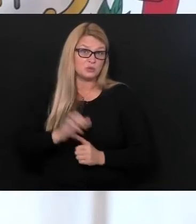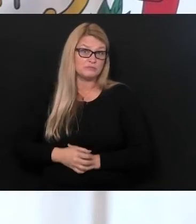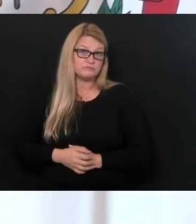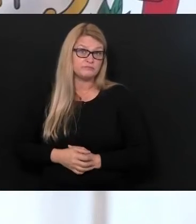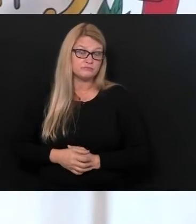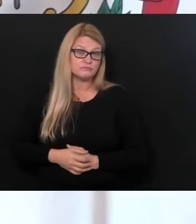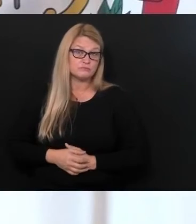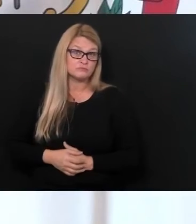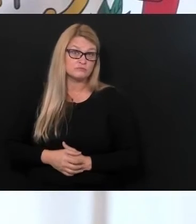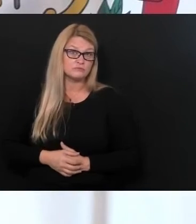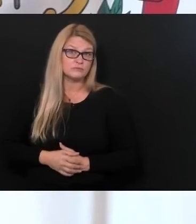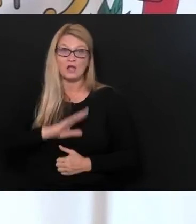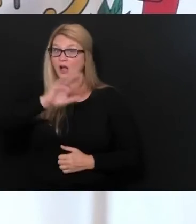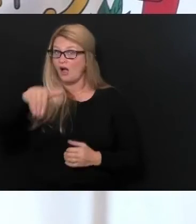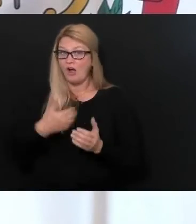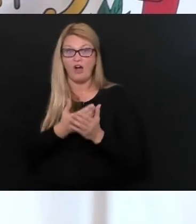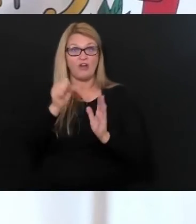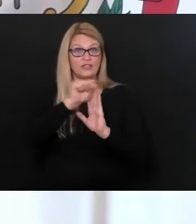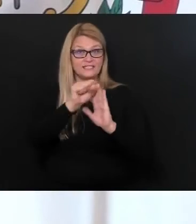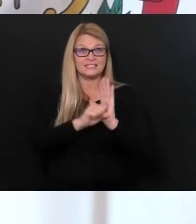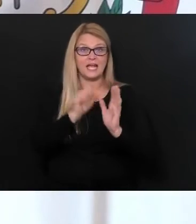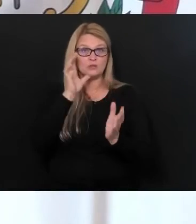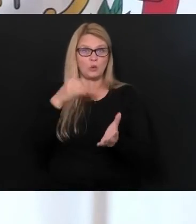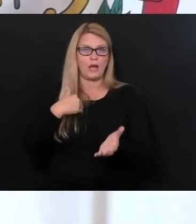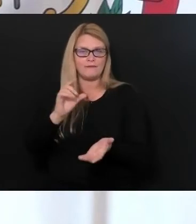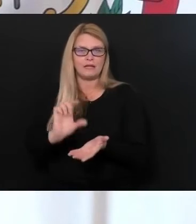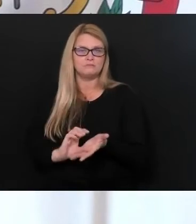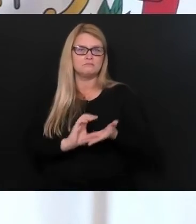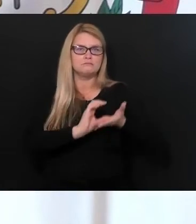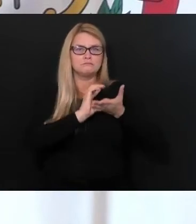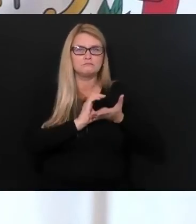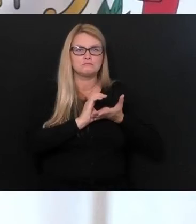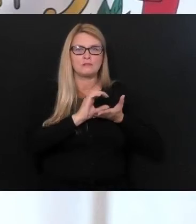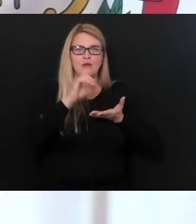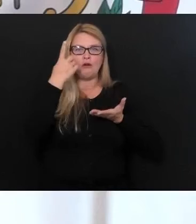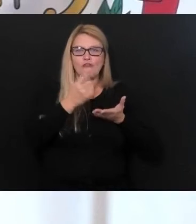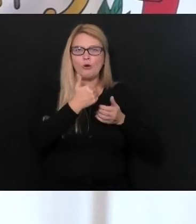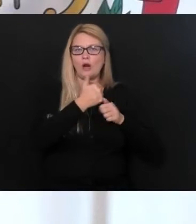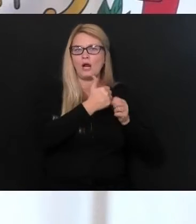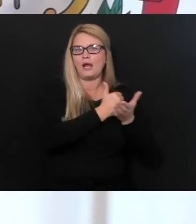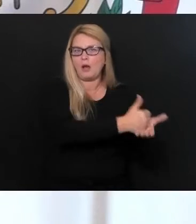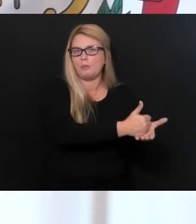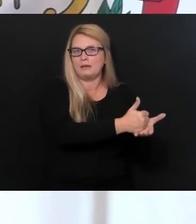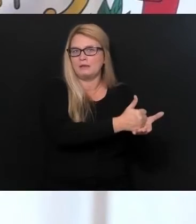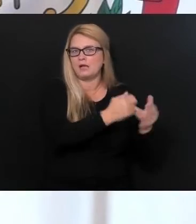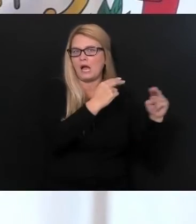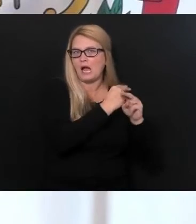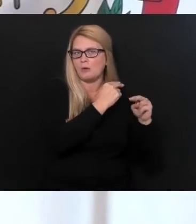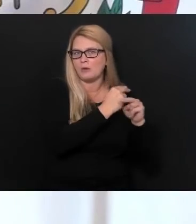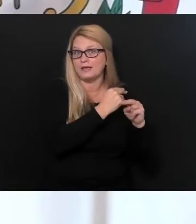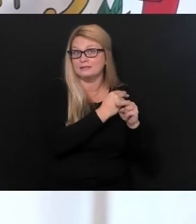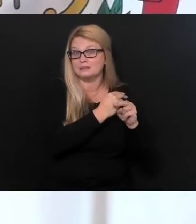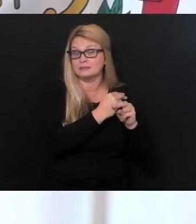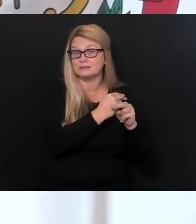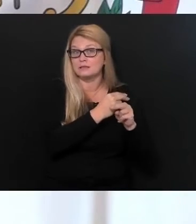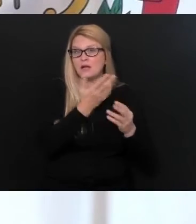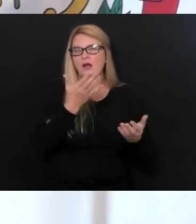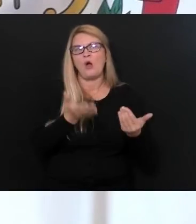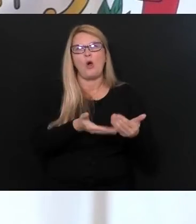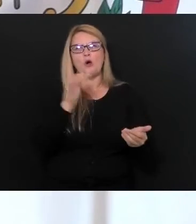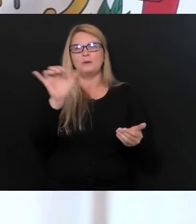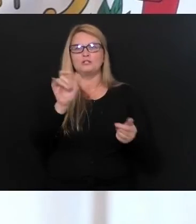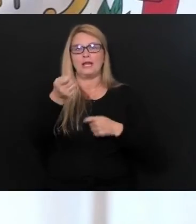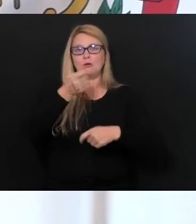where all the states are going to get a little cut of money to come back to highways. It's almost like revenue replacement to highways.